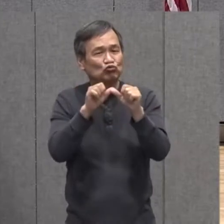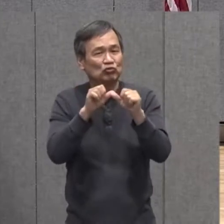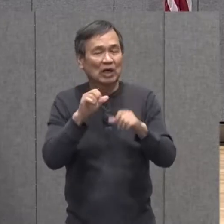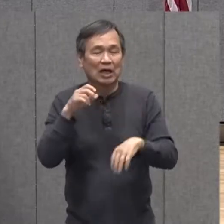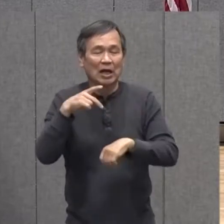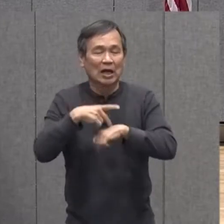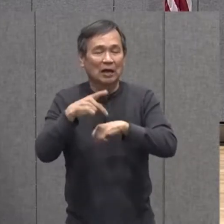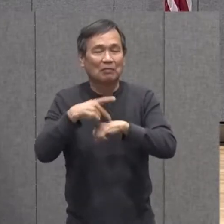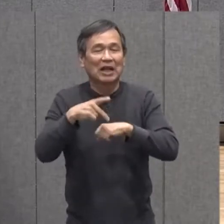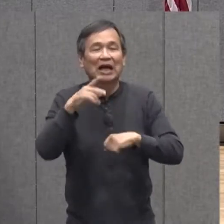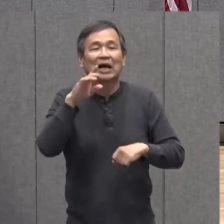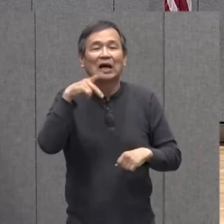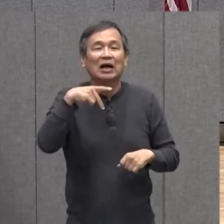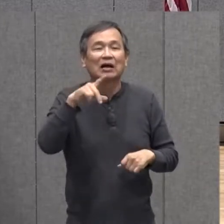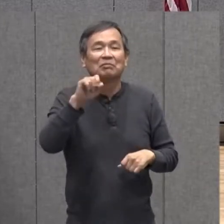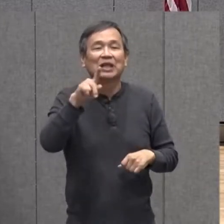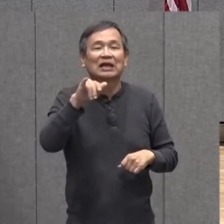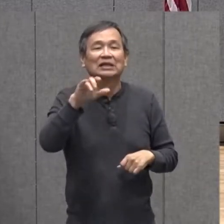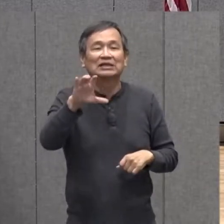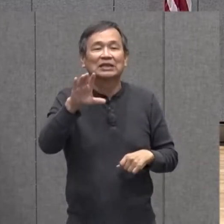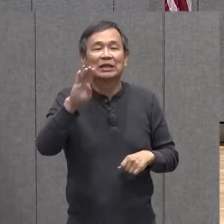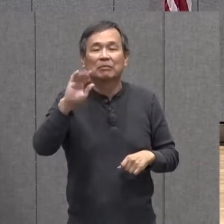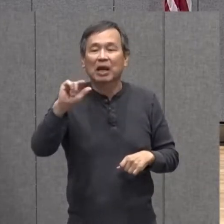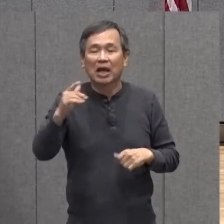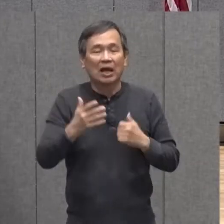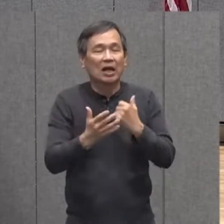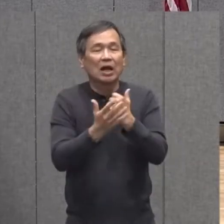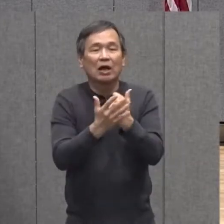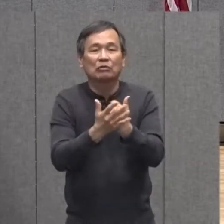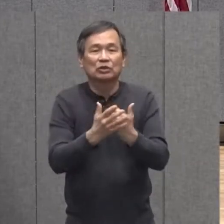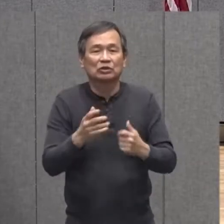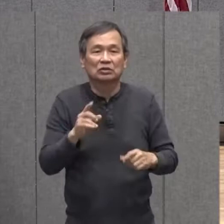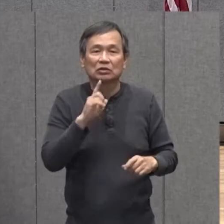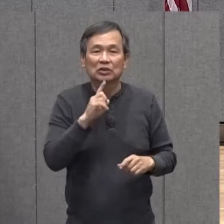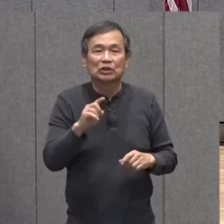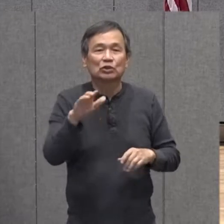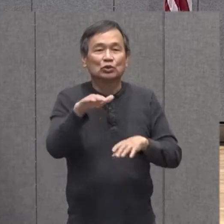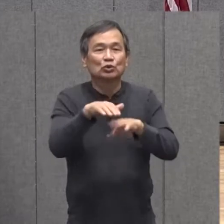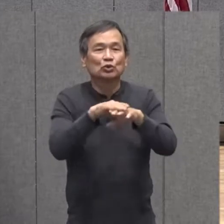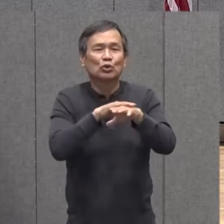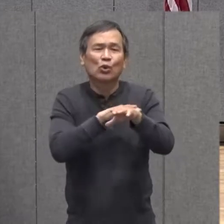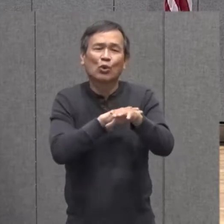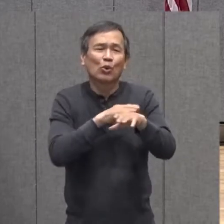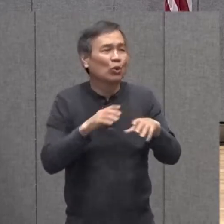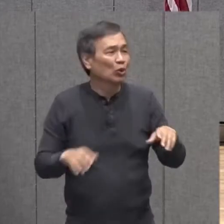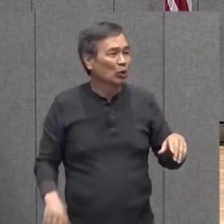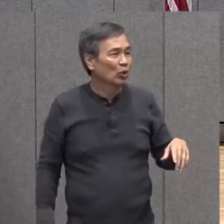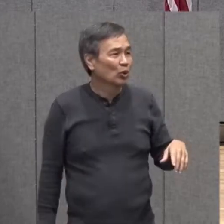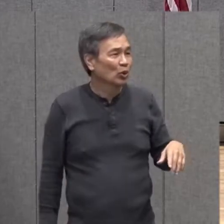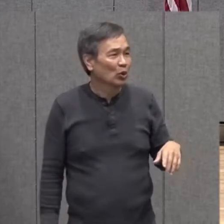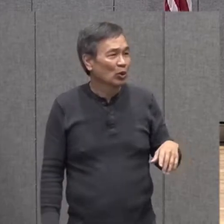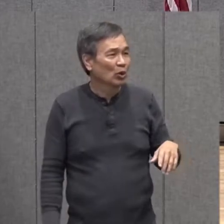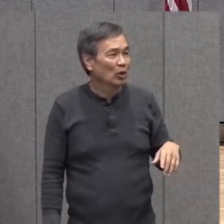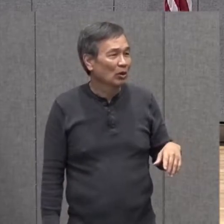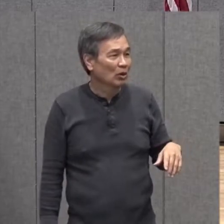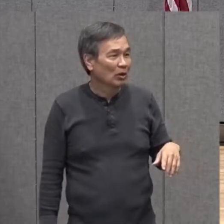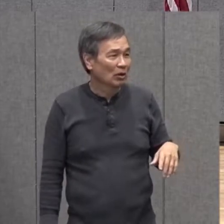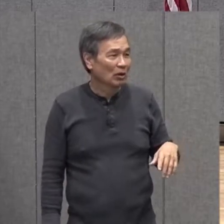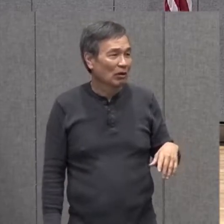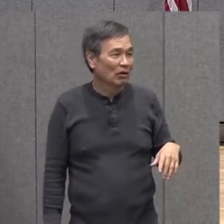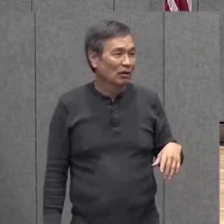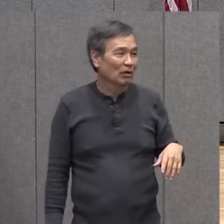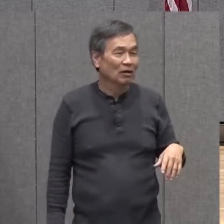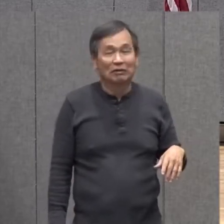plastic bags, it slows everything. You can even do this in slow motion. Toss,